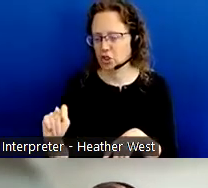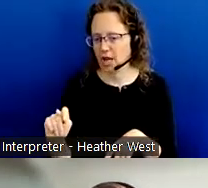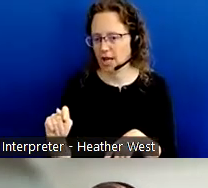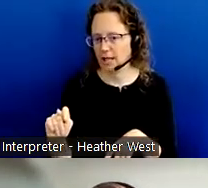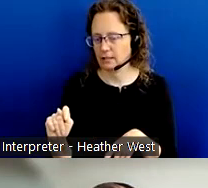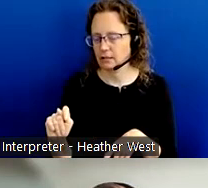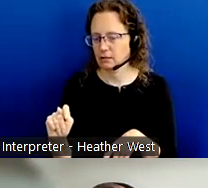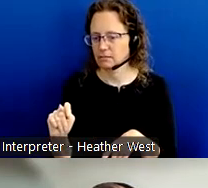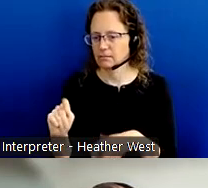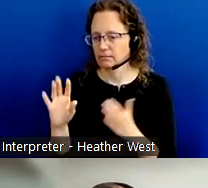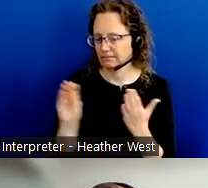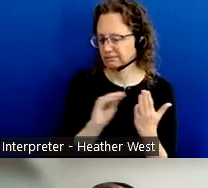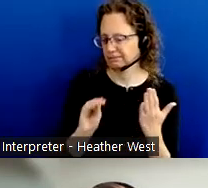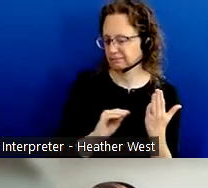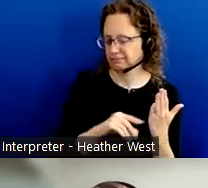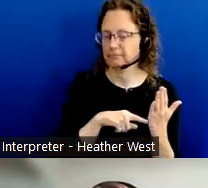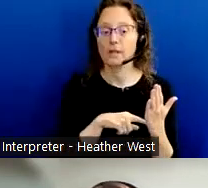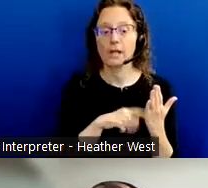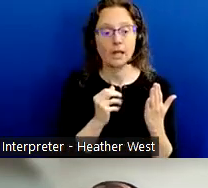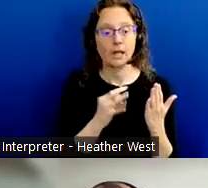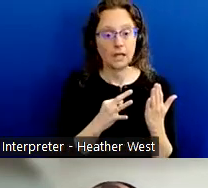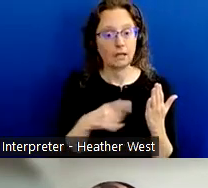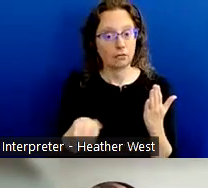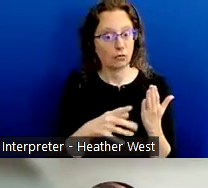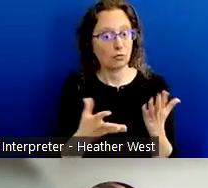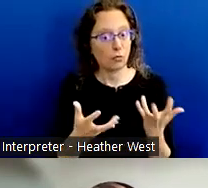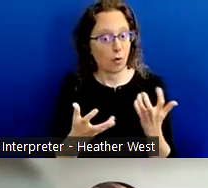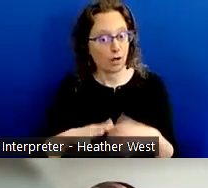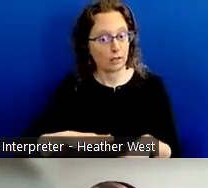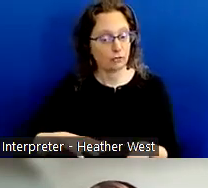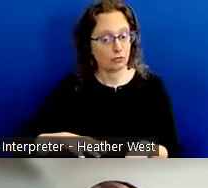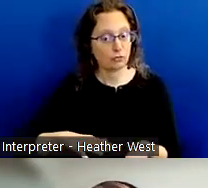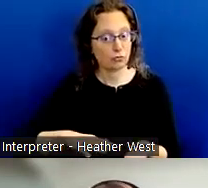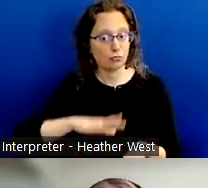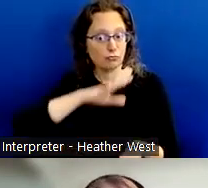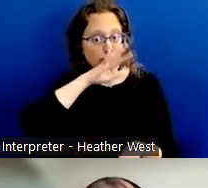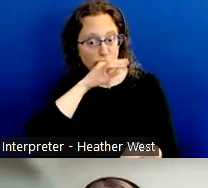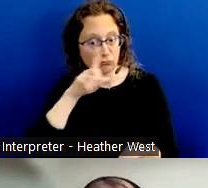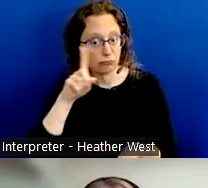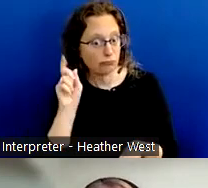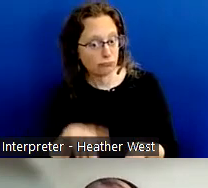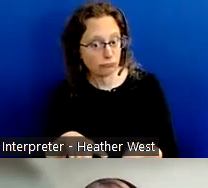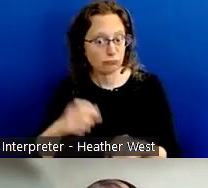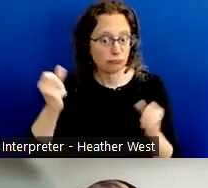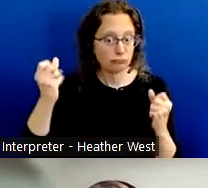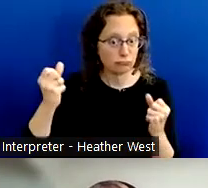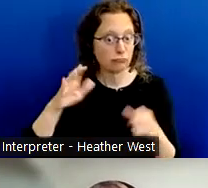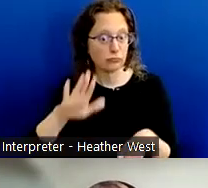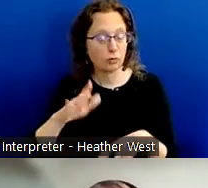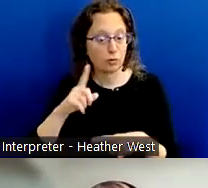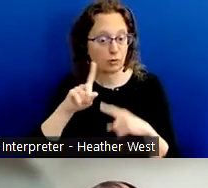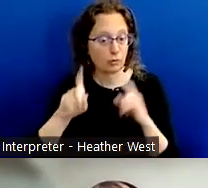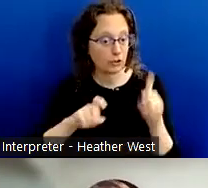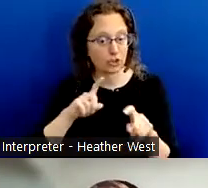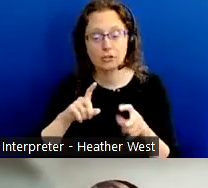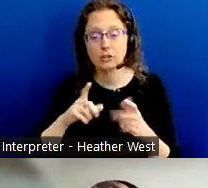a question, please raise your hand and please indicate that you'd like to speak. And